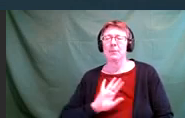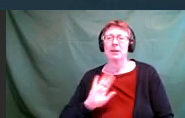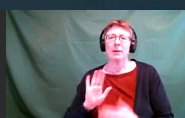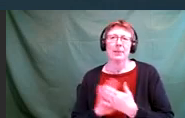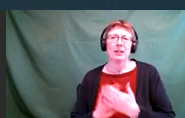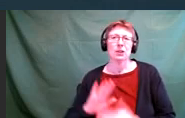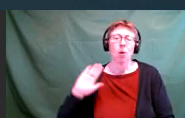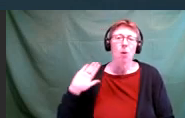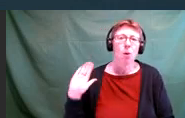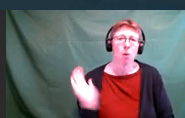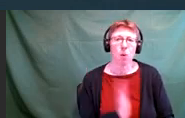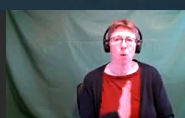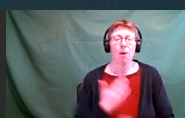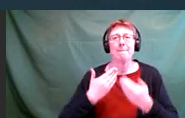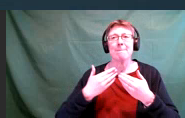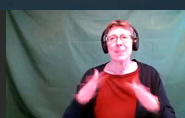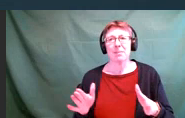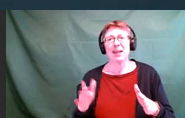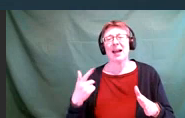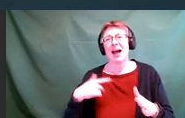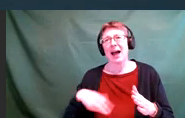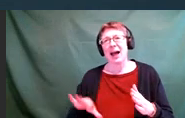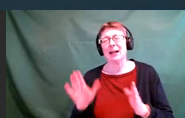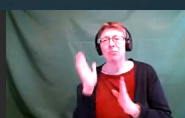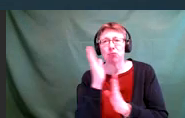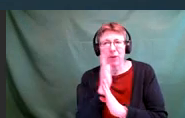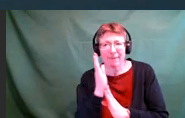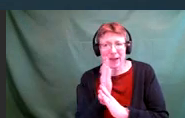both public and private, is factored in.